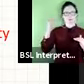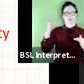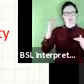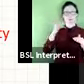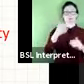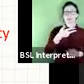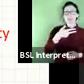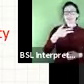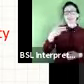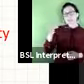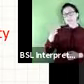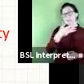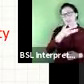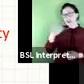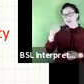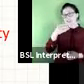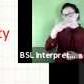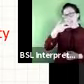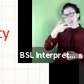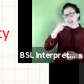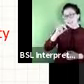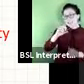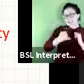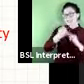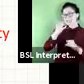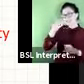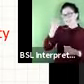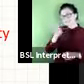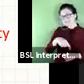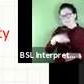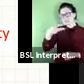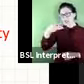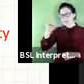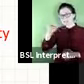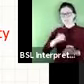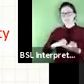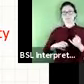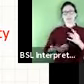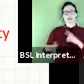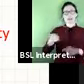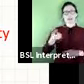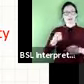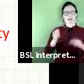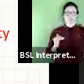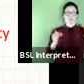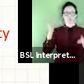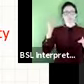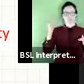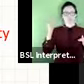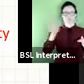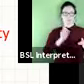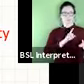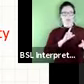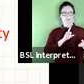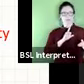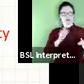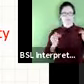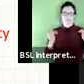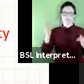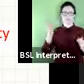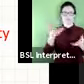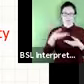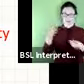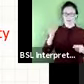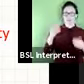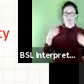1980s and the 90s, income inequality was a major source of economic inequality, and